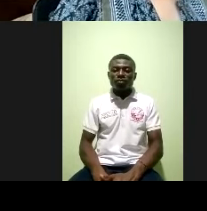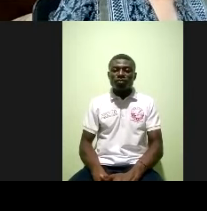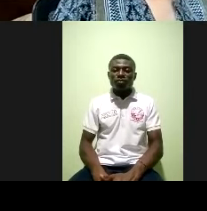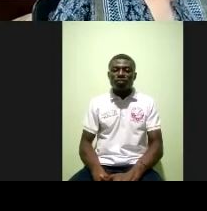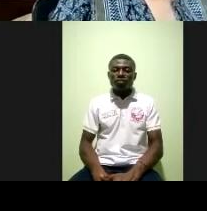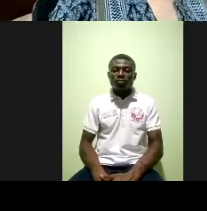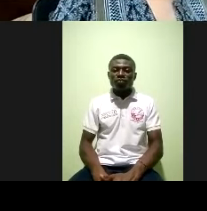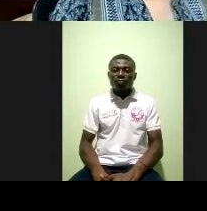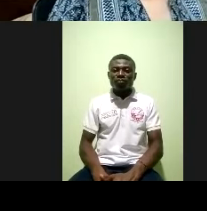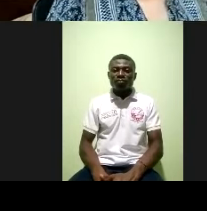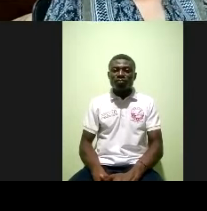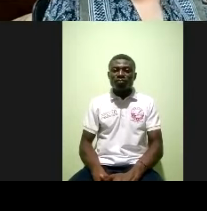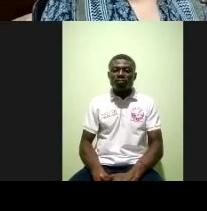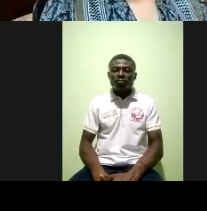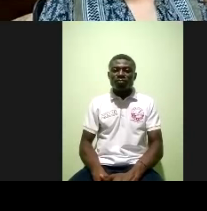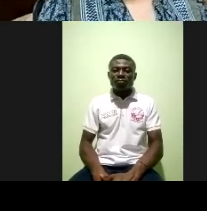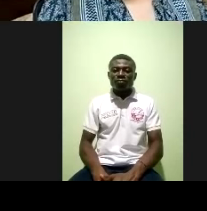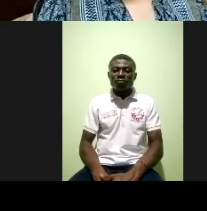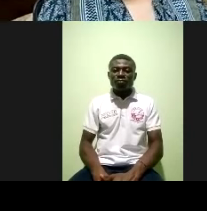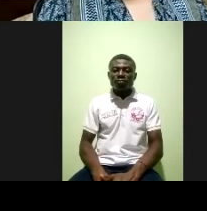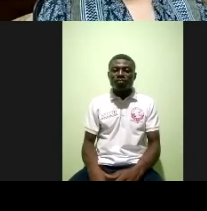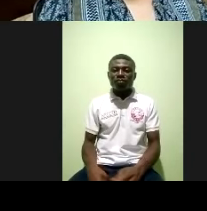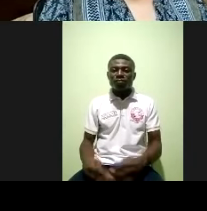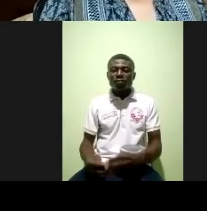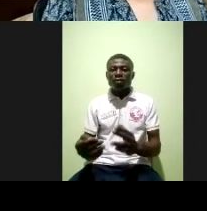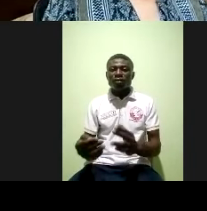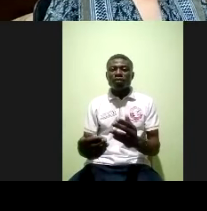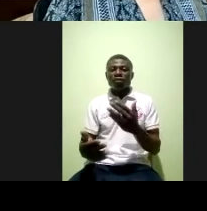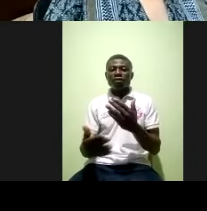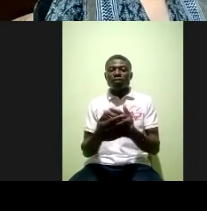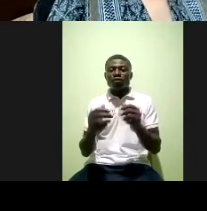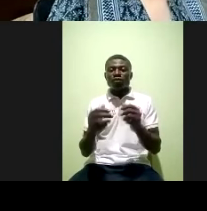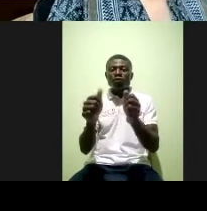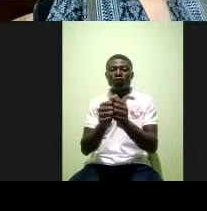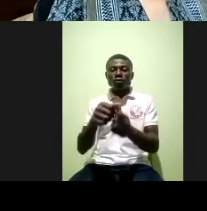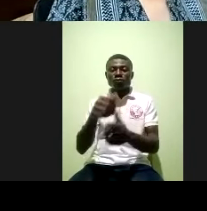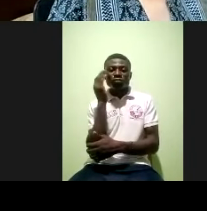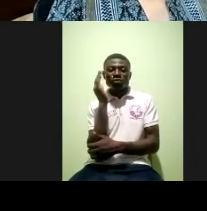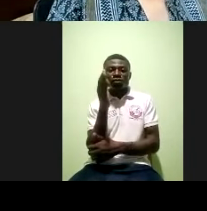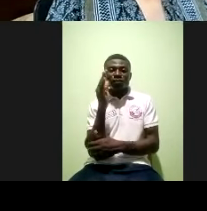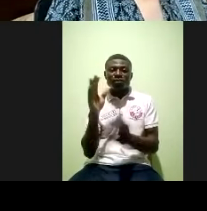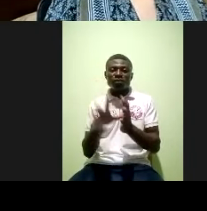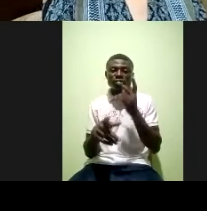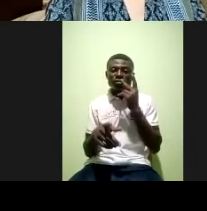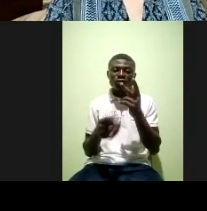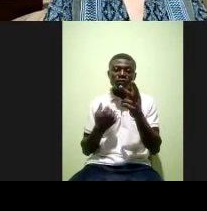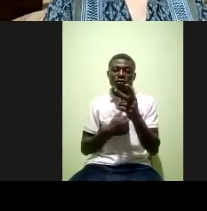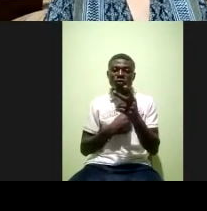Okay, now let me go back to my presentation, and we were